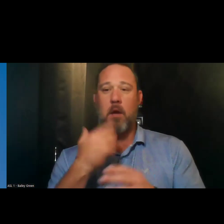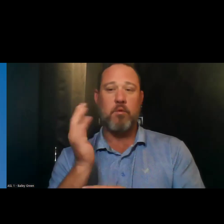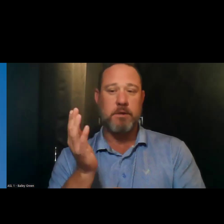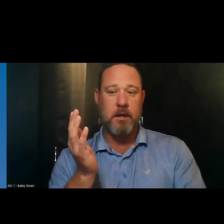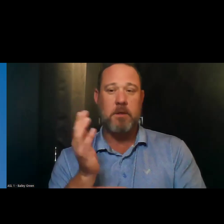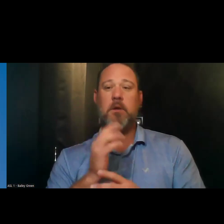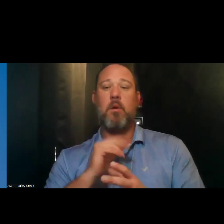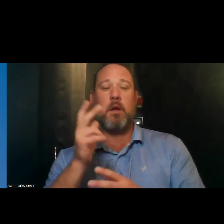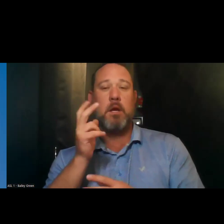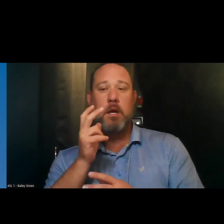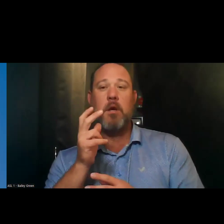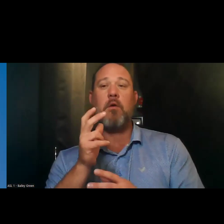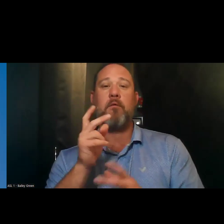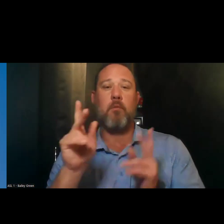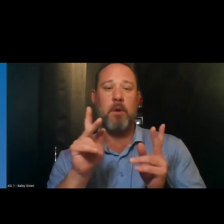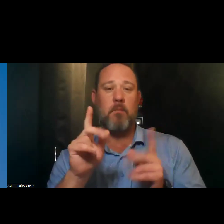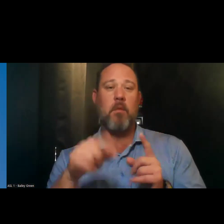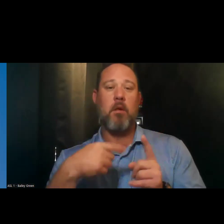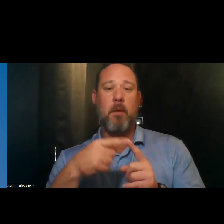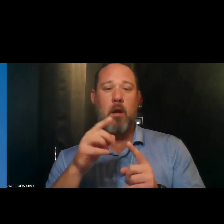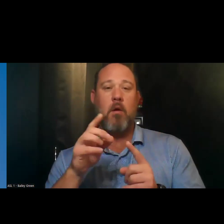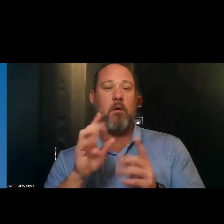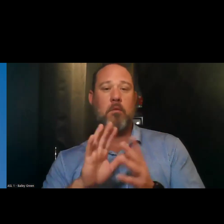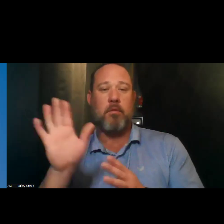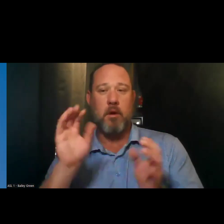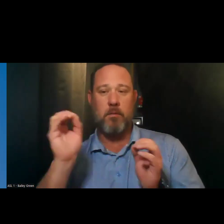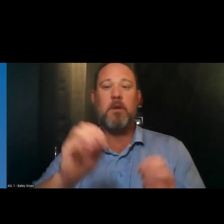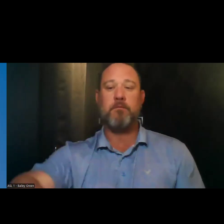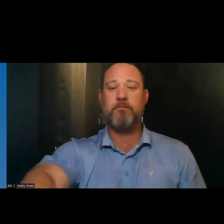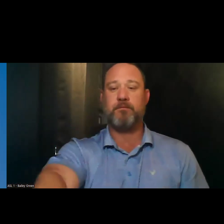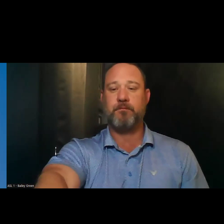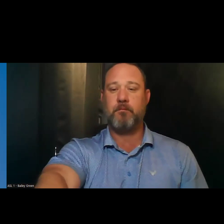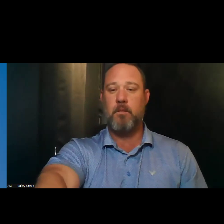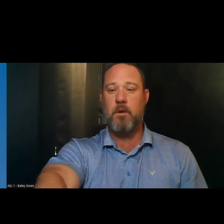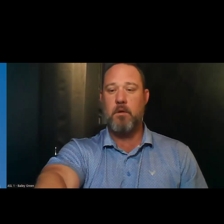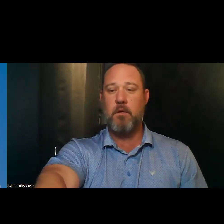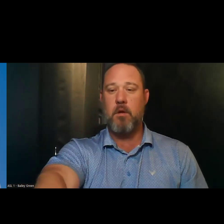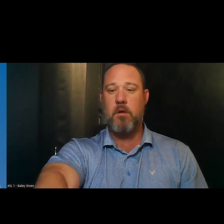to hear from people about what they're hearing and seeing as well.